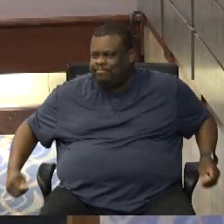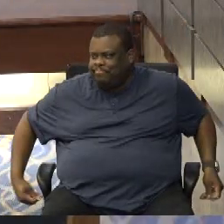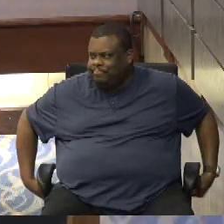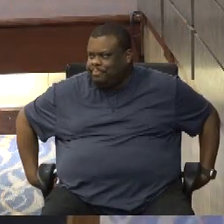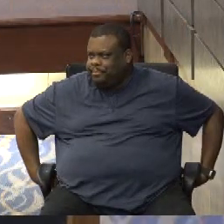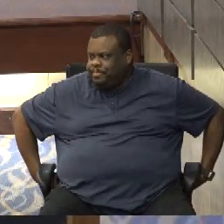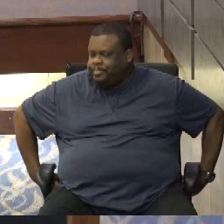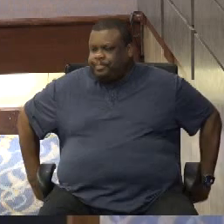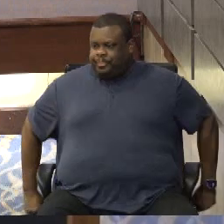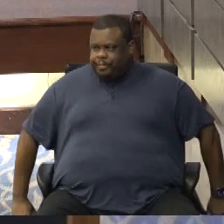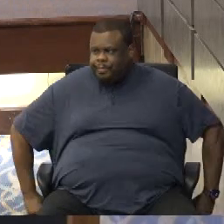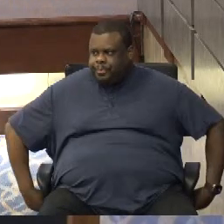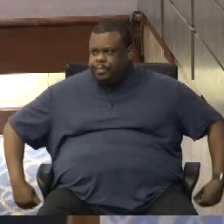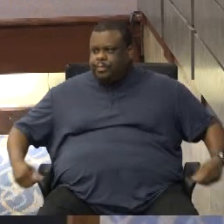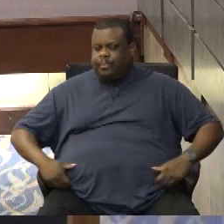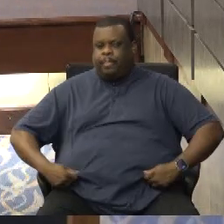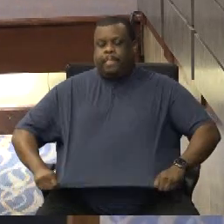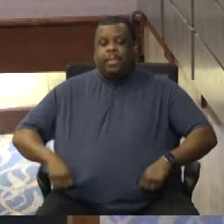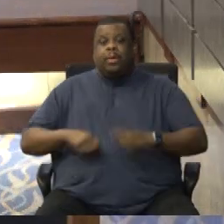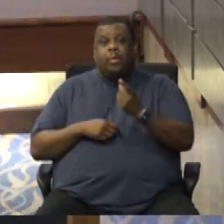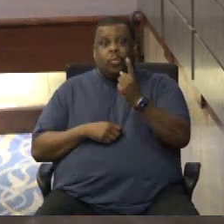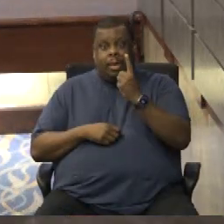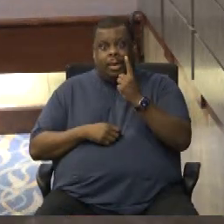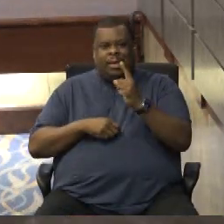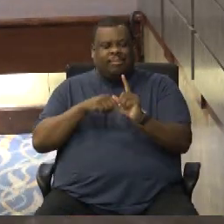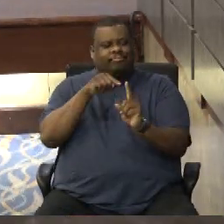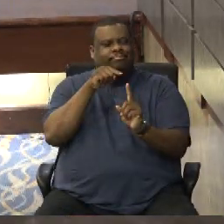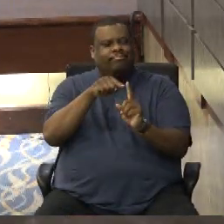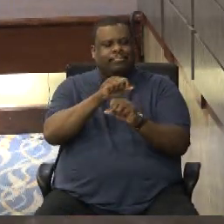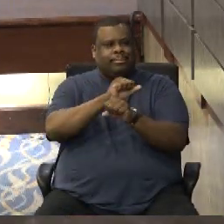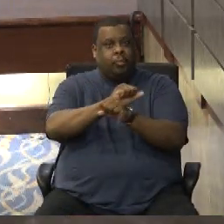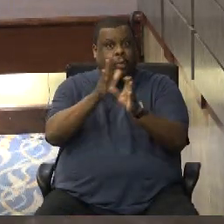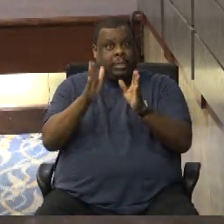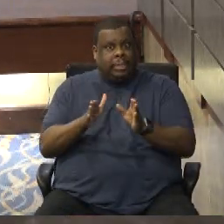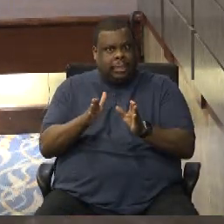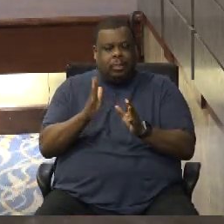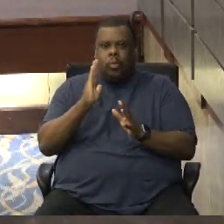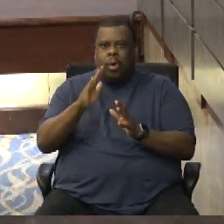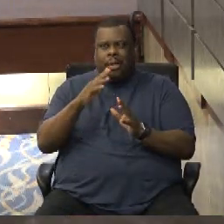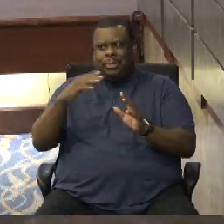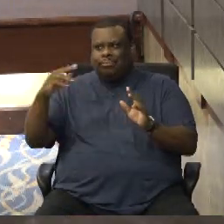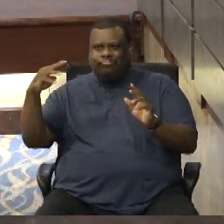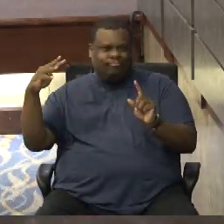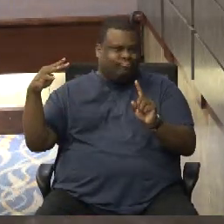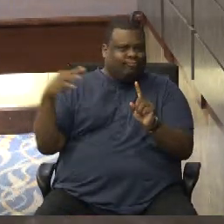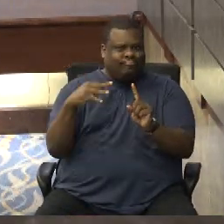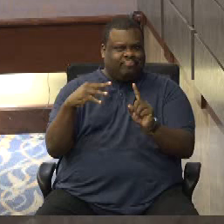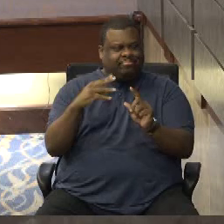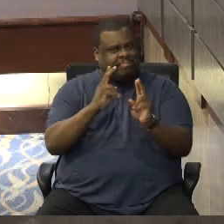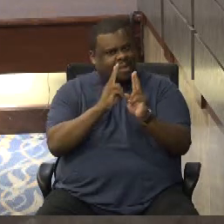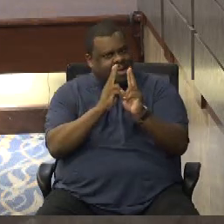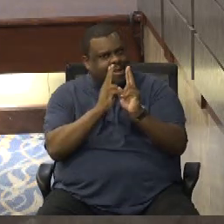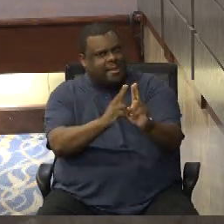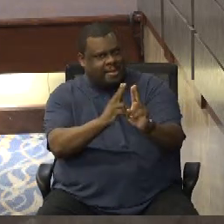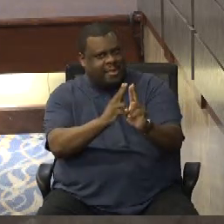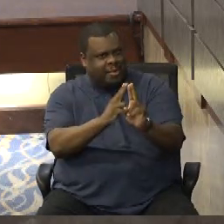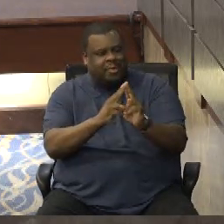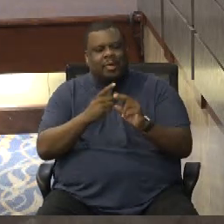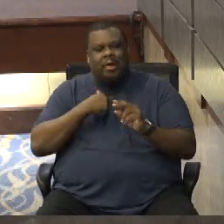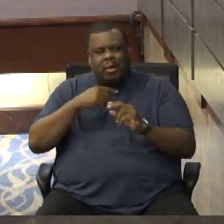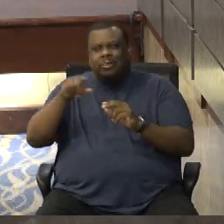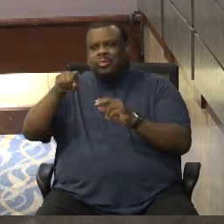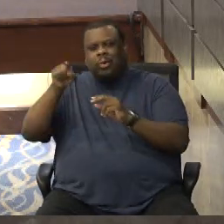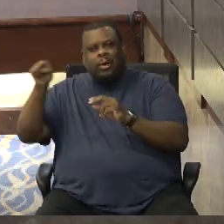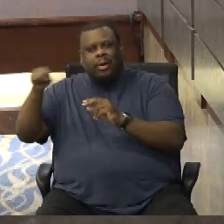And so we do have an employee recognition this afternoon. I'd like to recognize our team at the library as well as the members who served on the